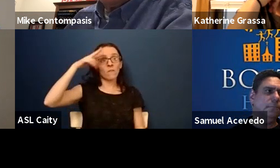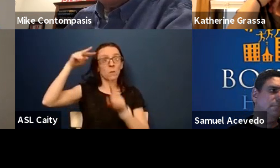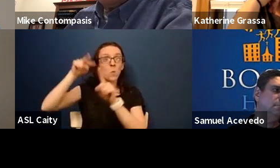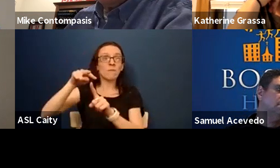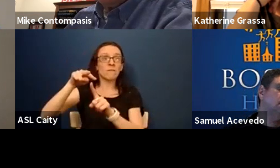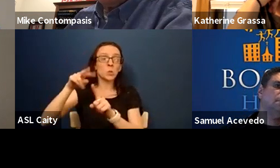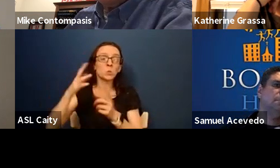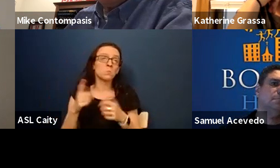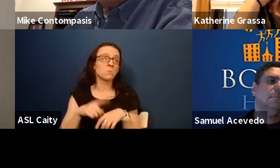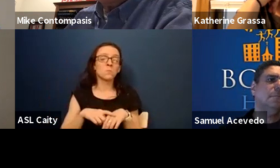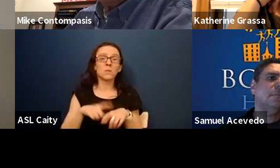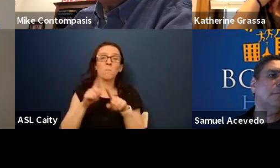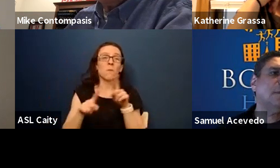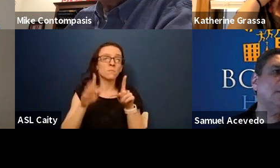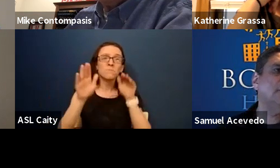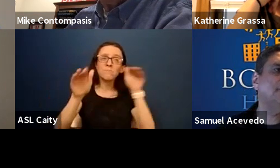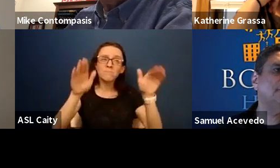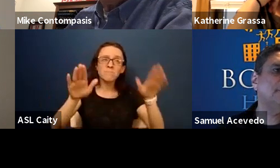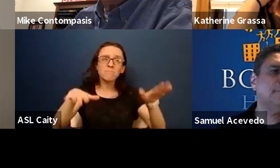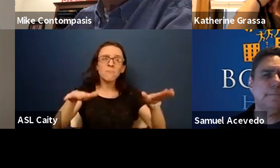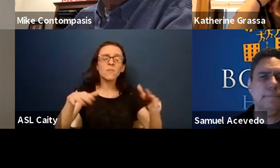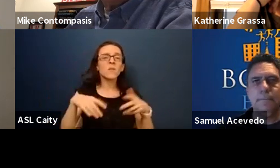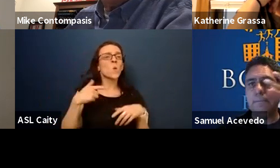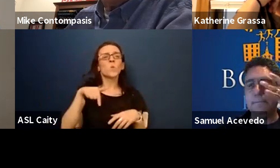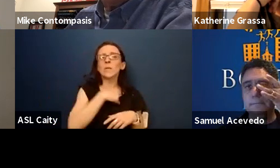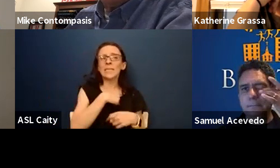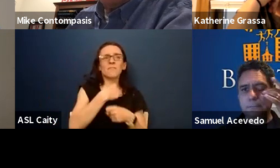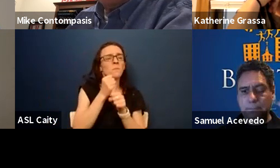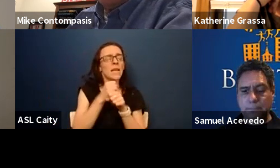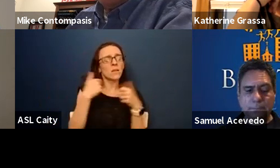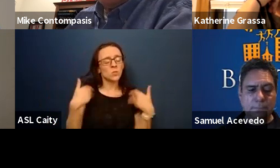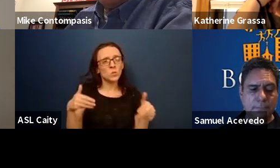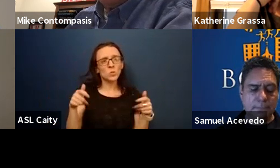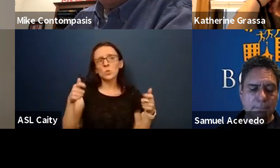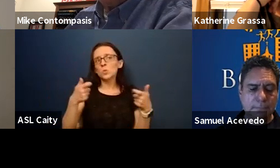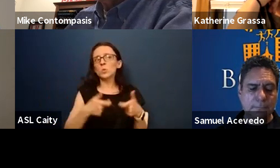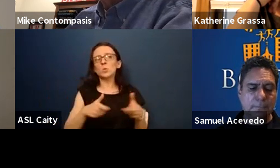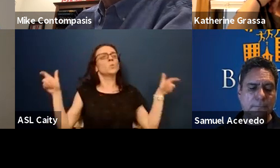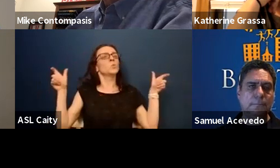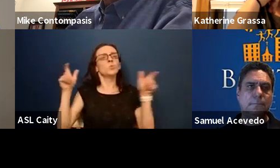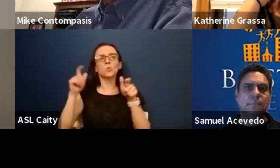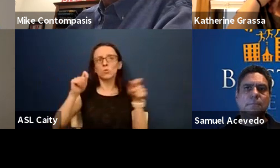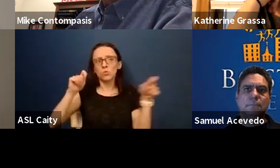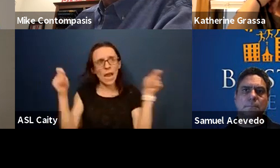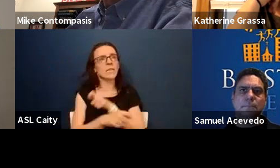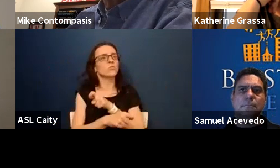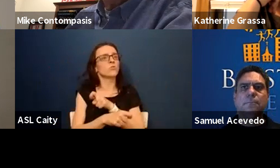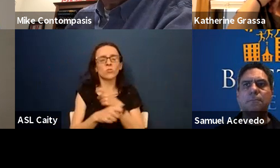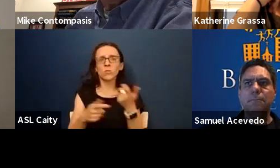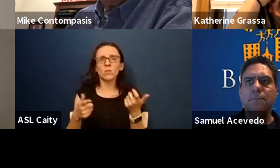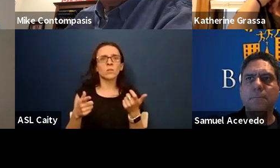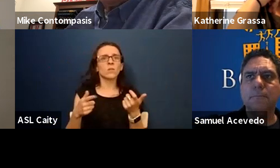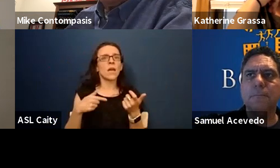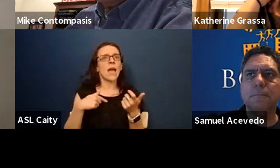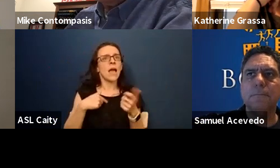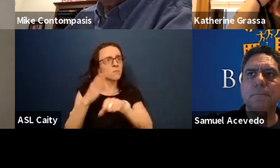folks, we made tremendous strides with trying to